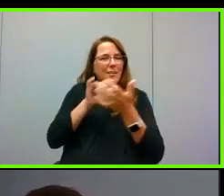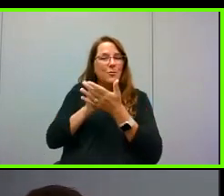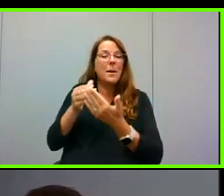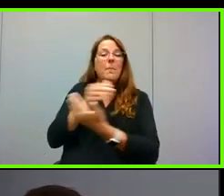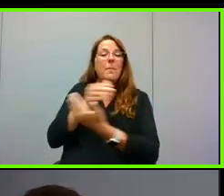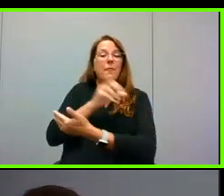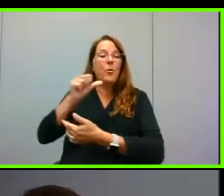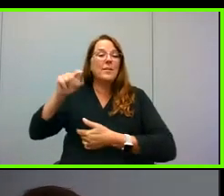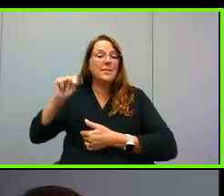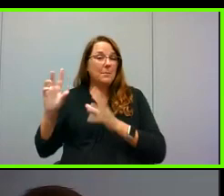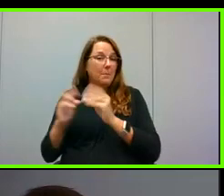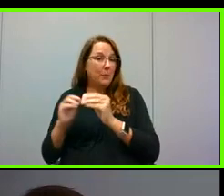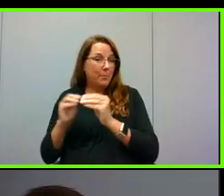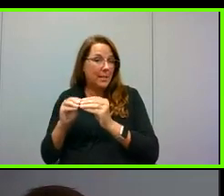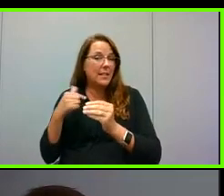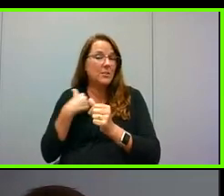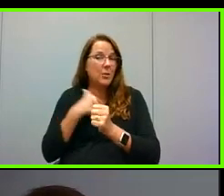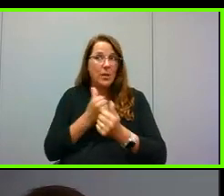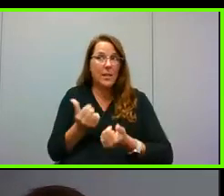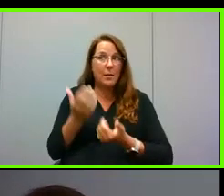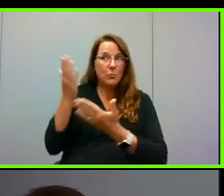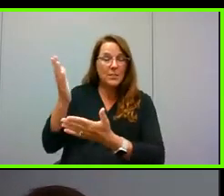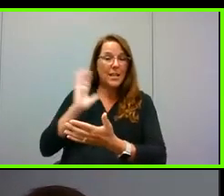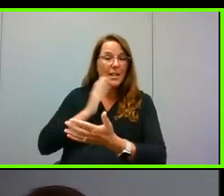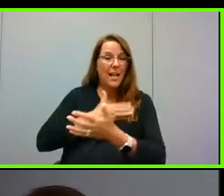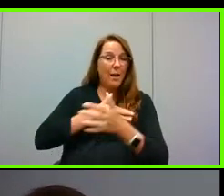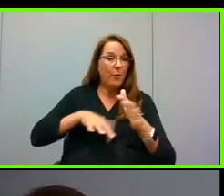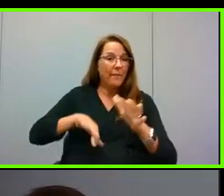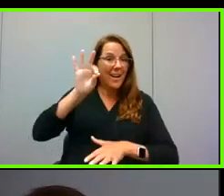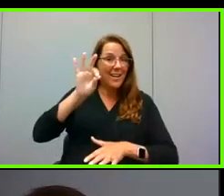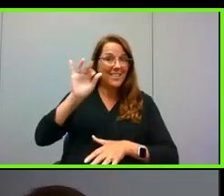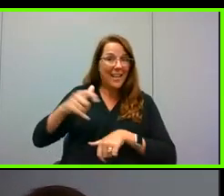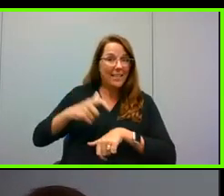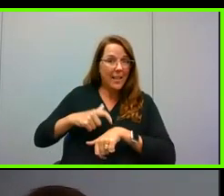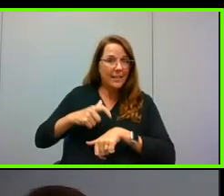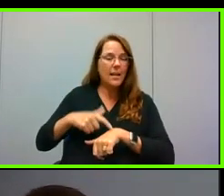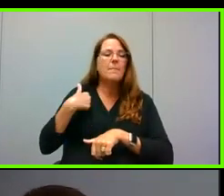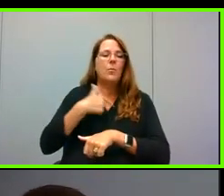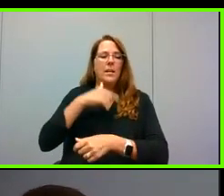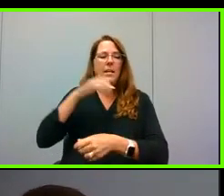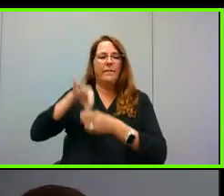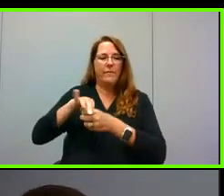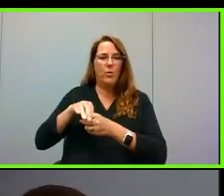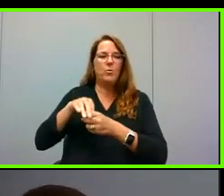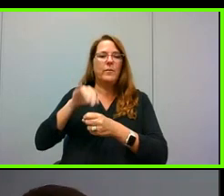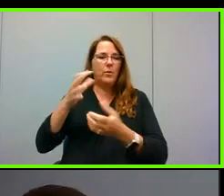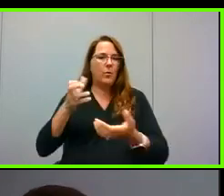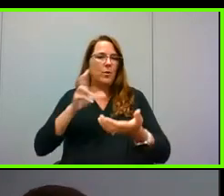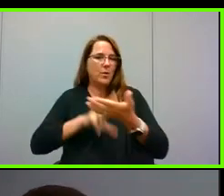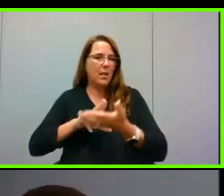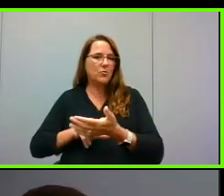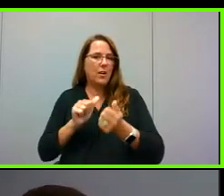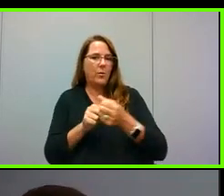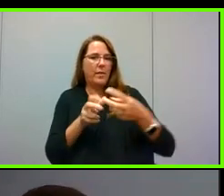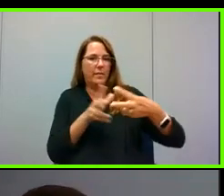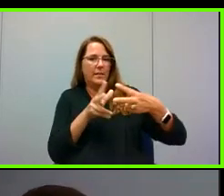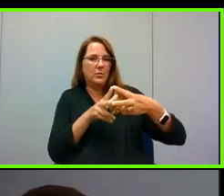September meeting so that we can present our findings to you then, so we can vote on whether or not to contract with the hearing officers.